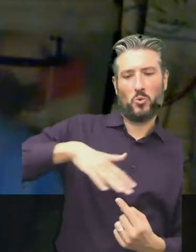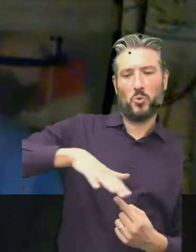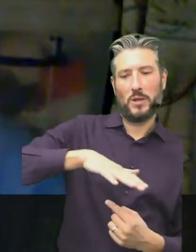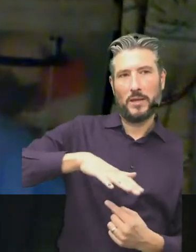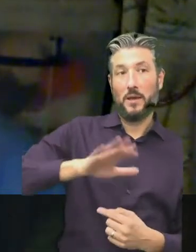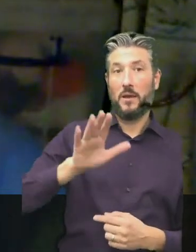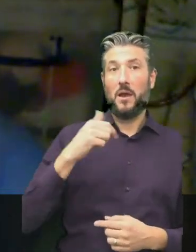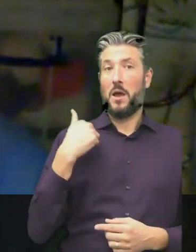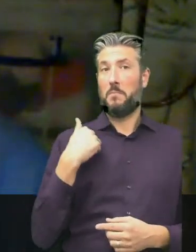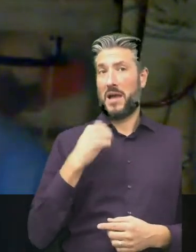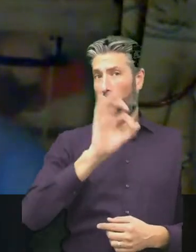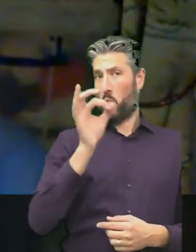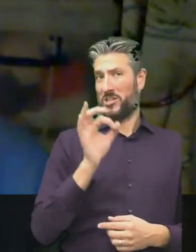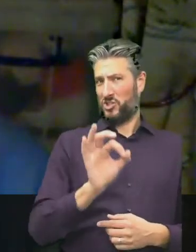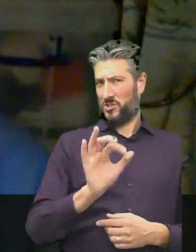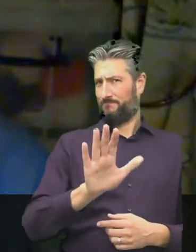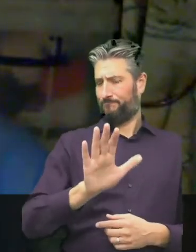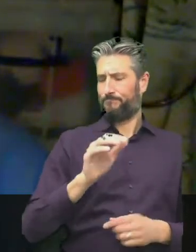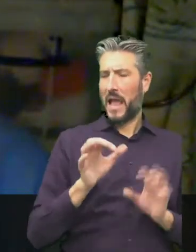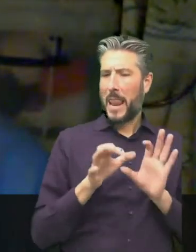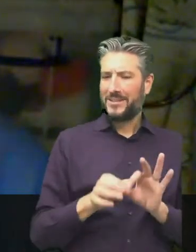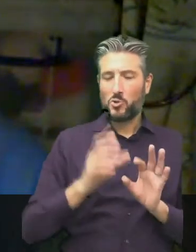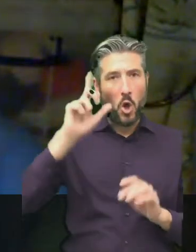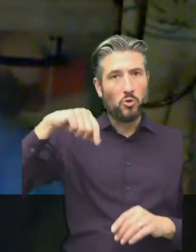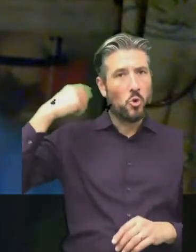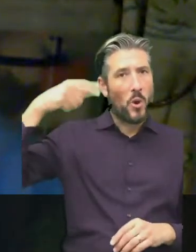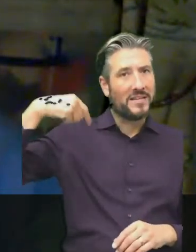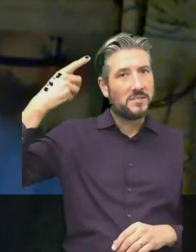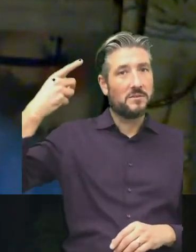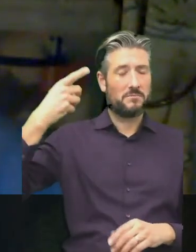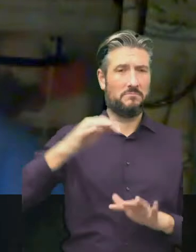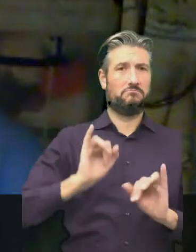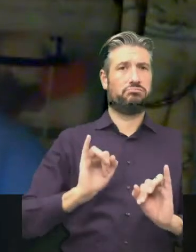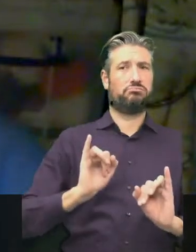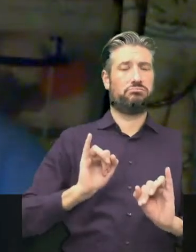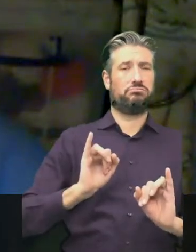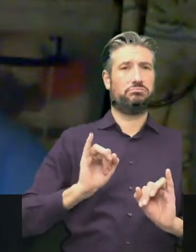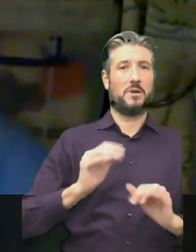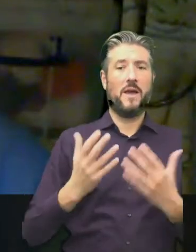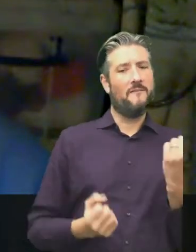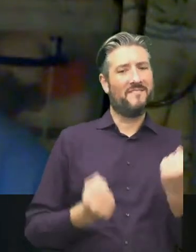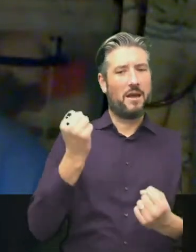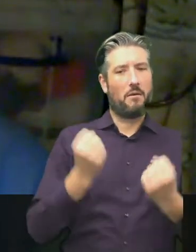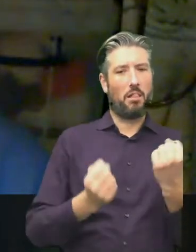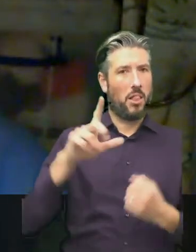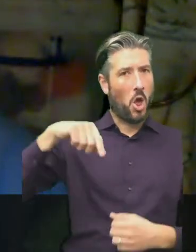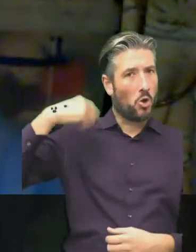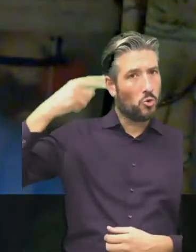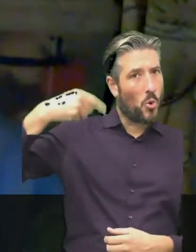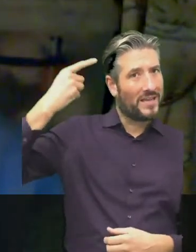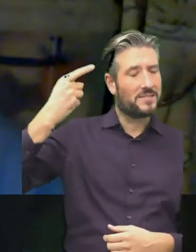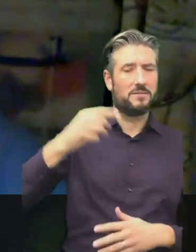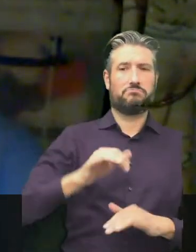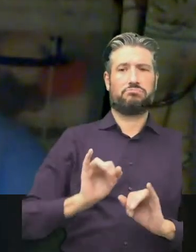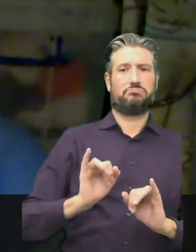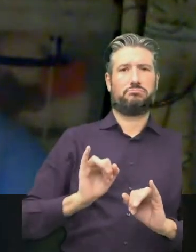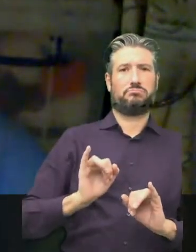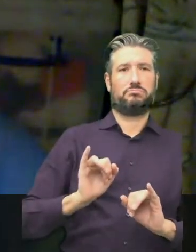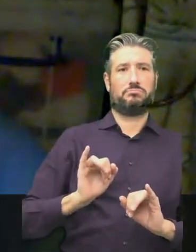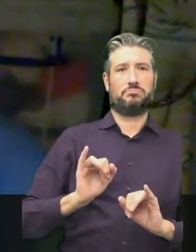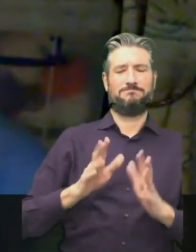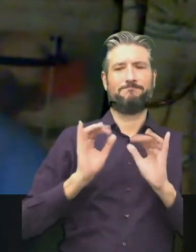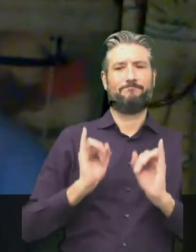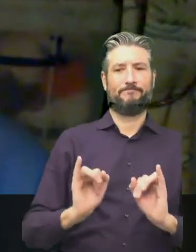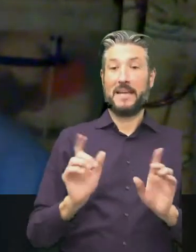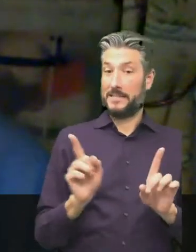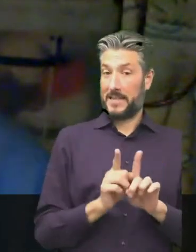excessive vehicle noise. Noise is a pollutant, just like harmful air emissions. It induces stress and it's